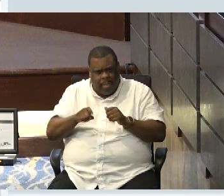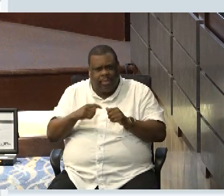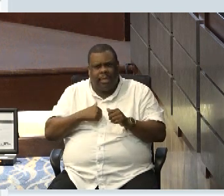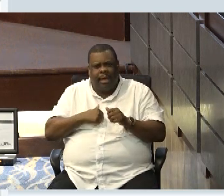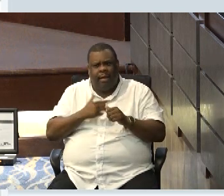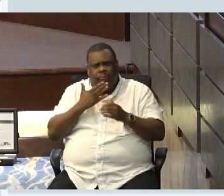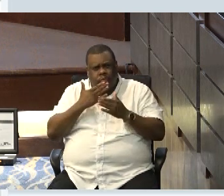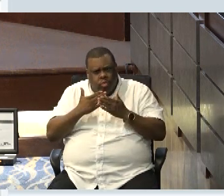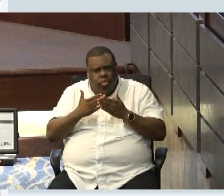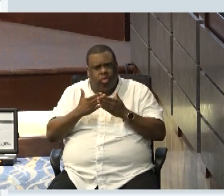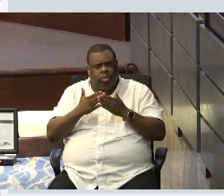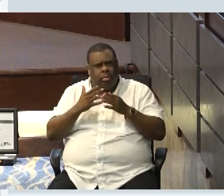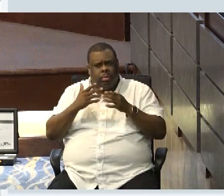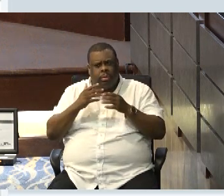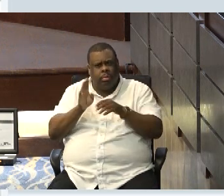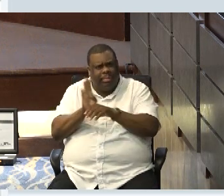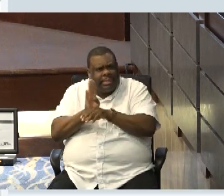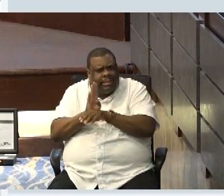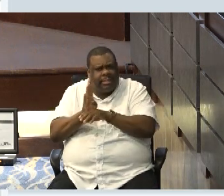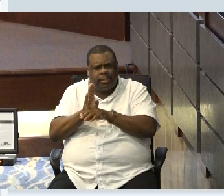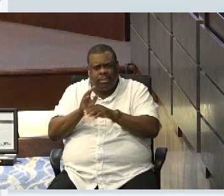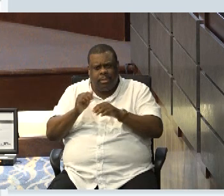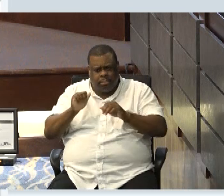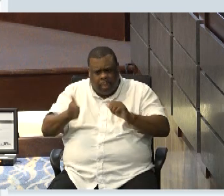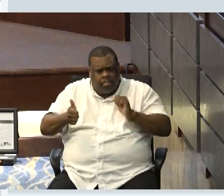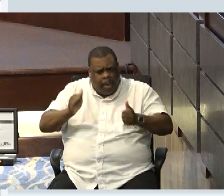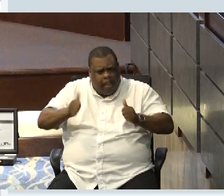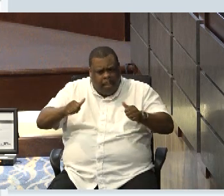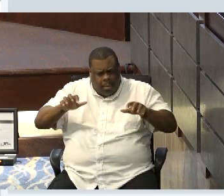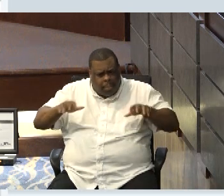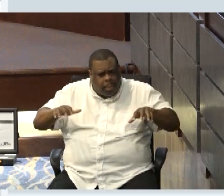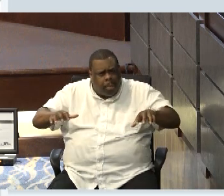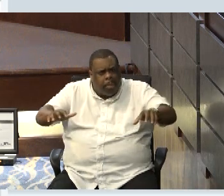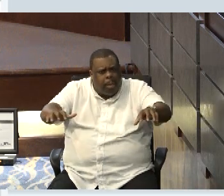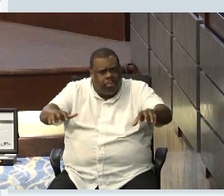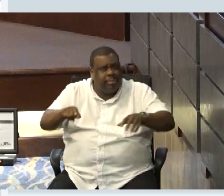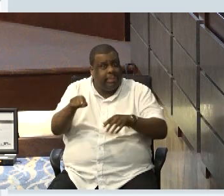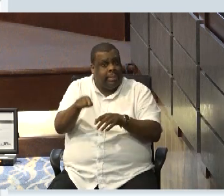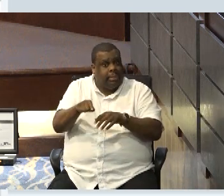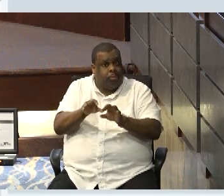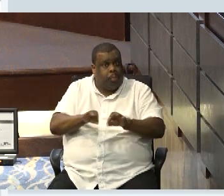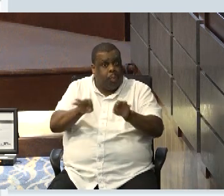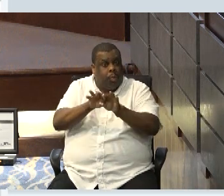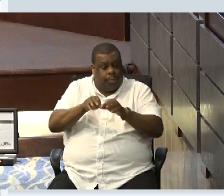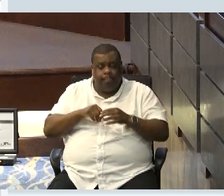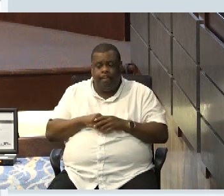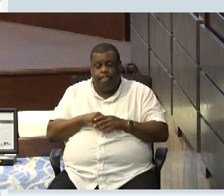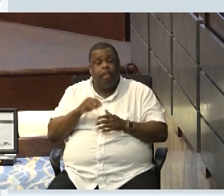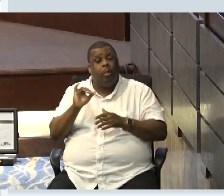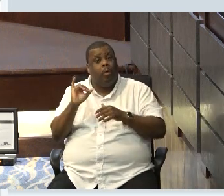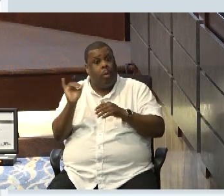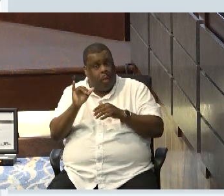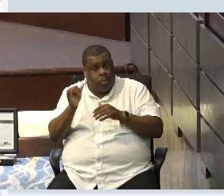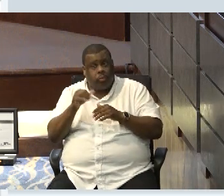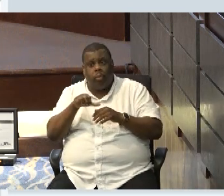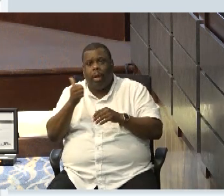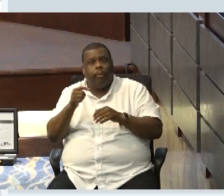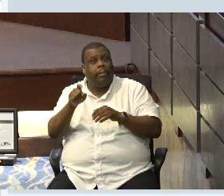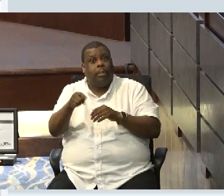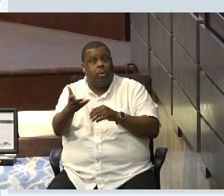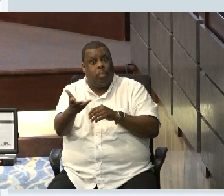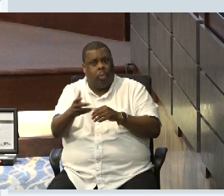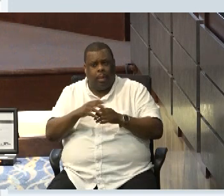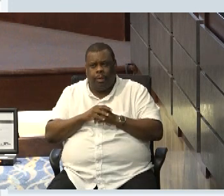life year-round, and we see entertainment must be a critical piece of that. And then again, making sure to